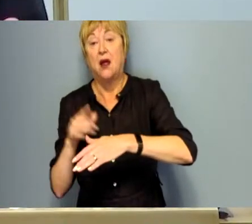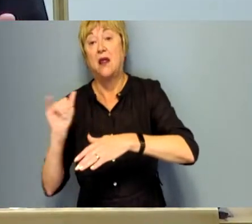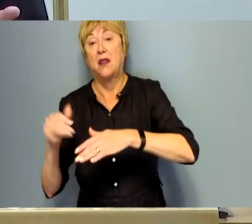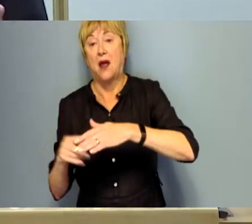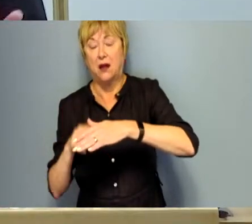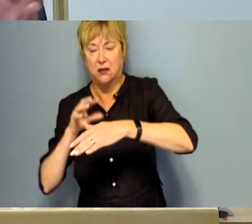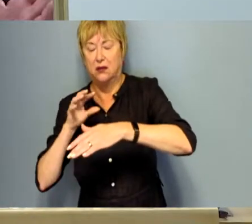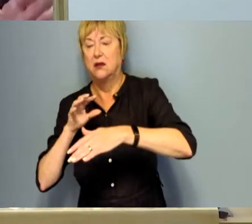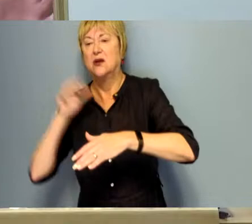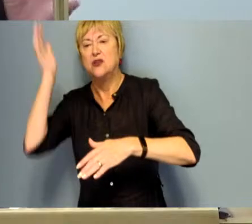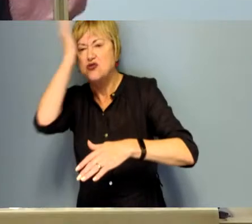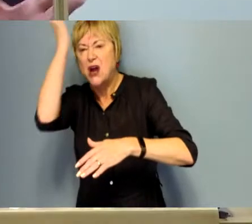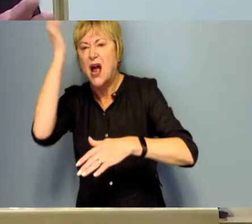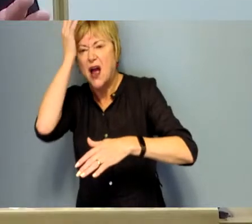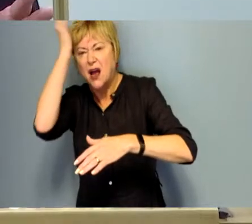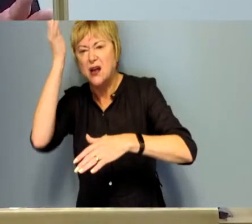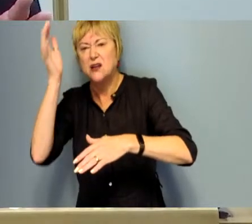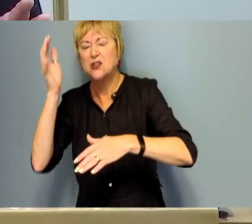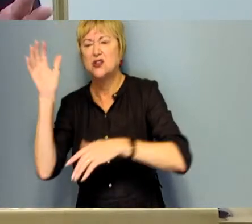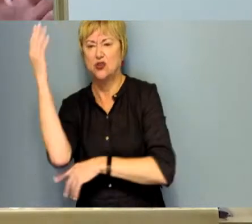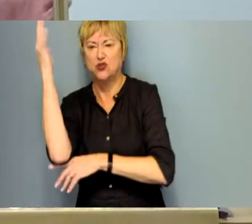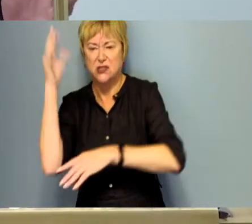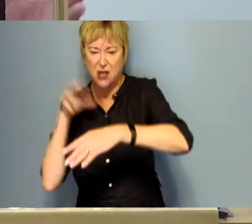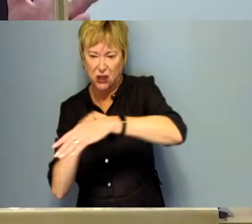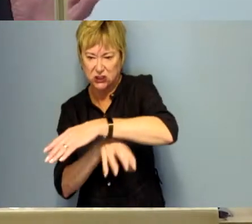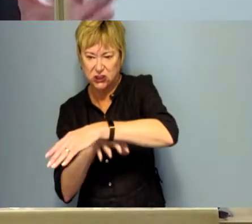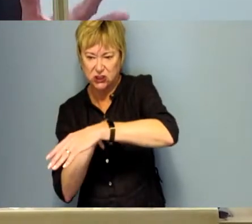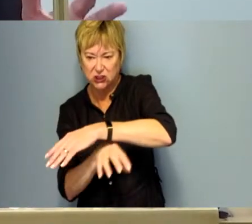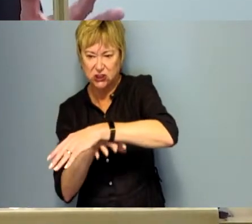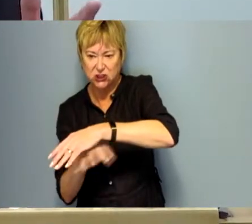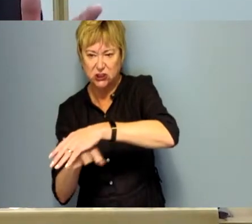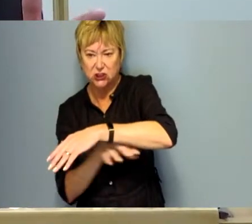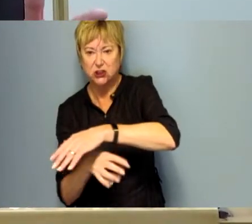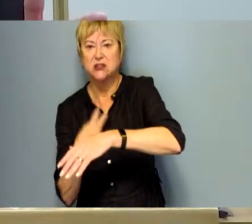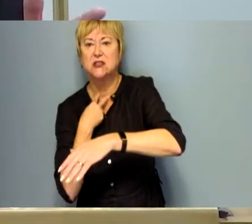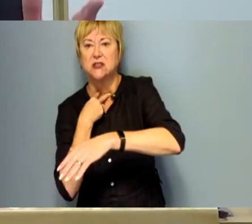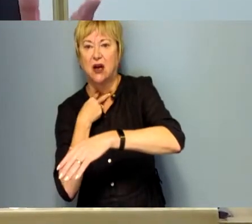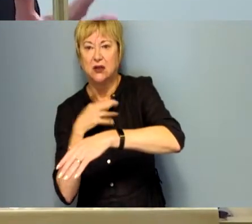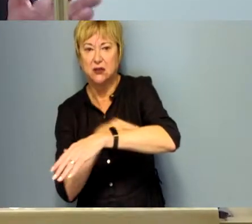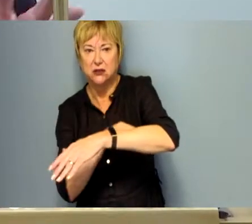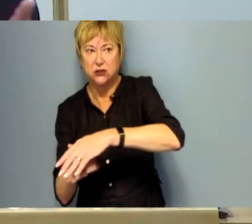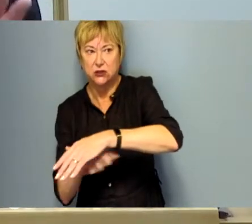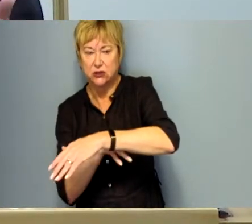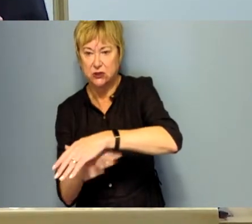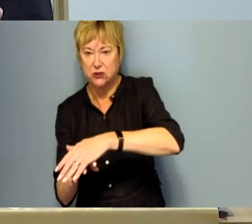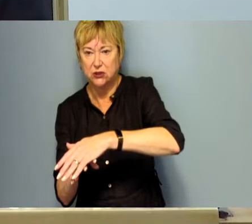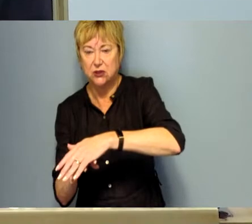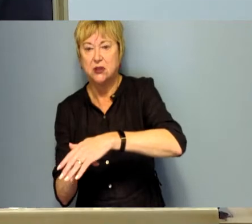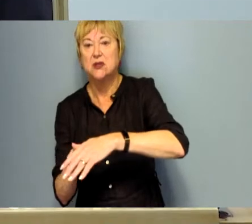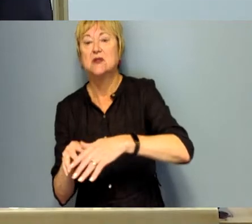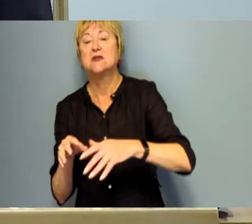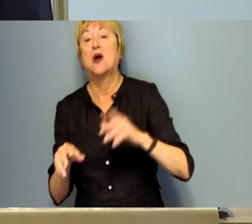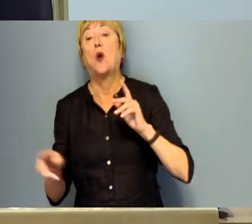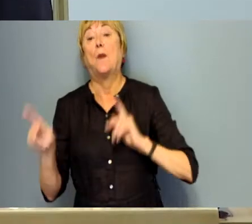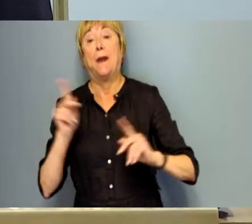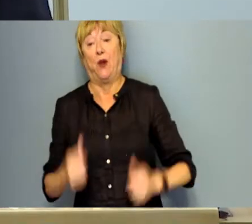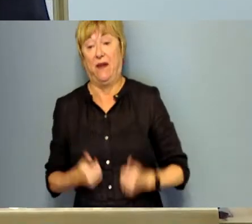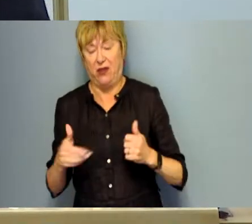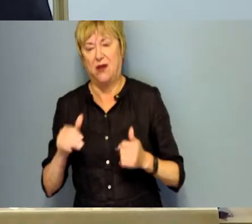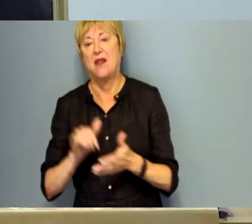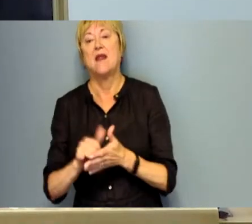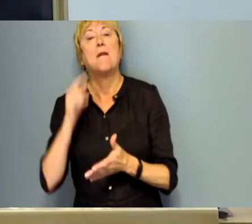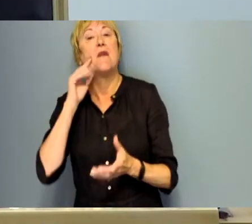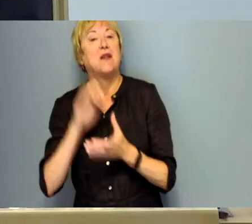and trash and all kinds of tree limbs that were stuck underneath the bridge, and the residents believe that's the